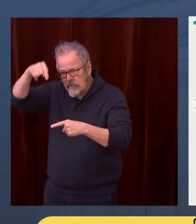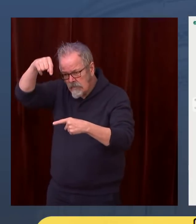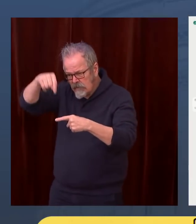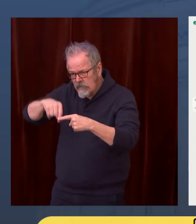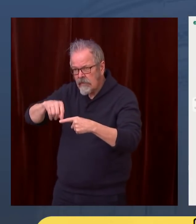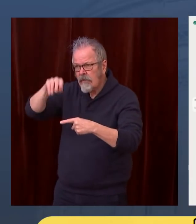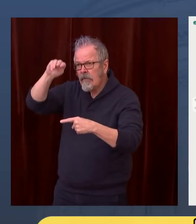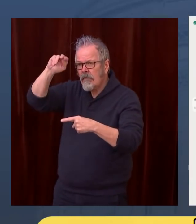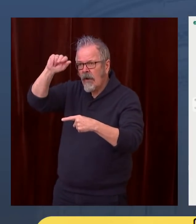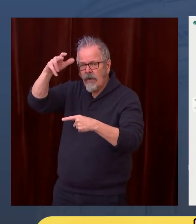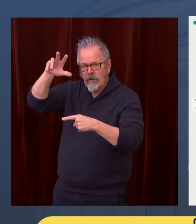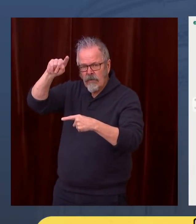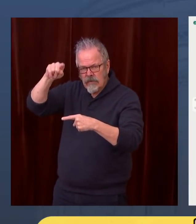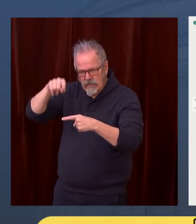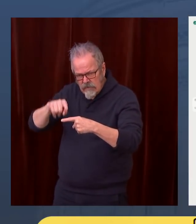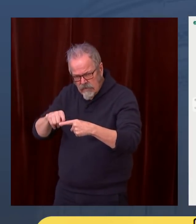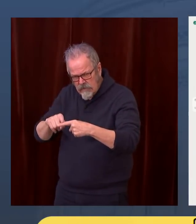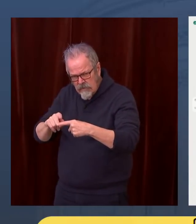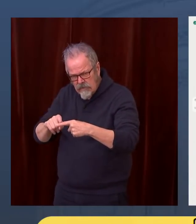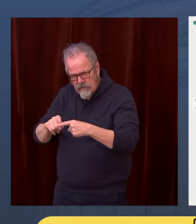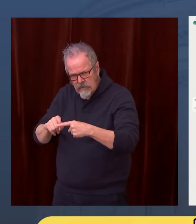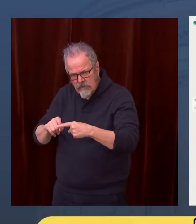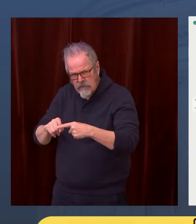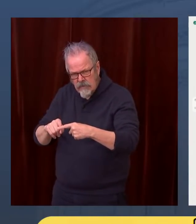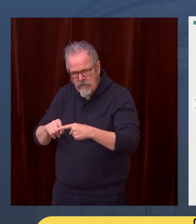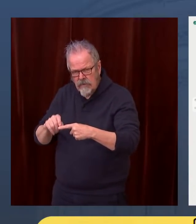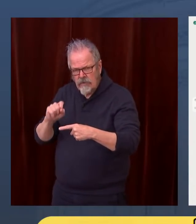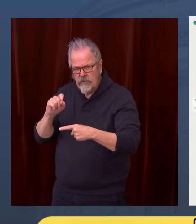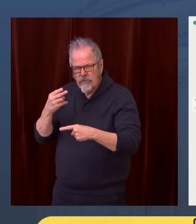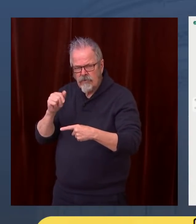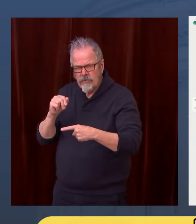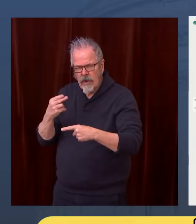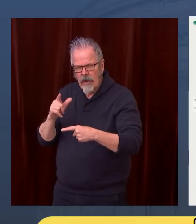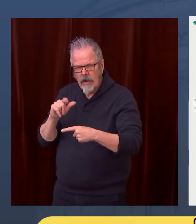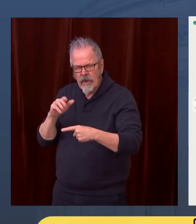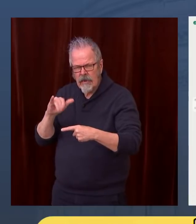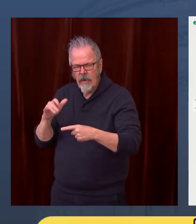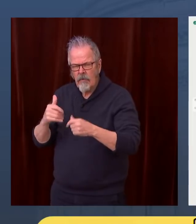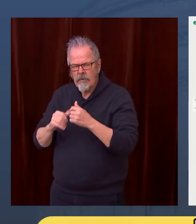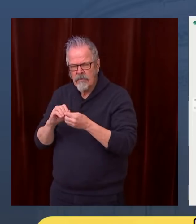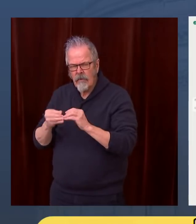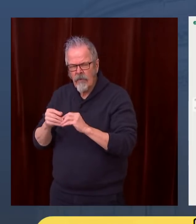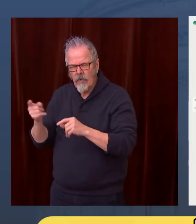it's Dr. Shaw, what number would you think is most accurate?